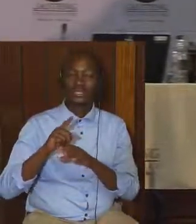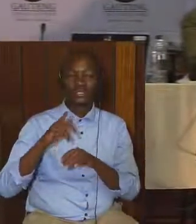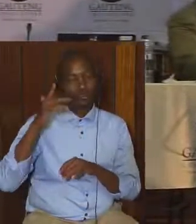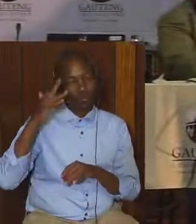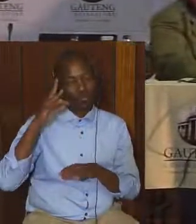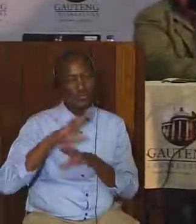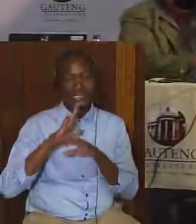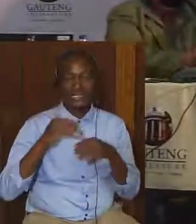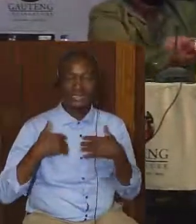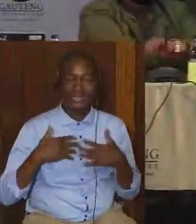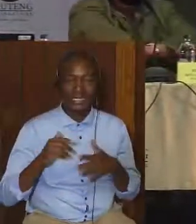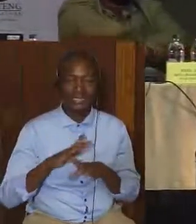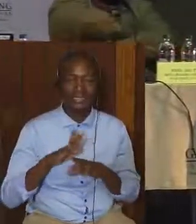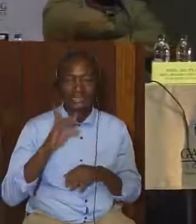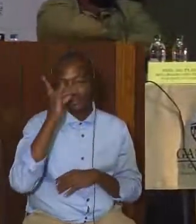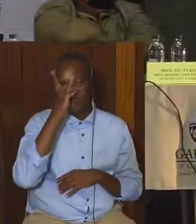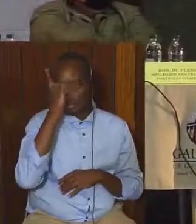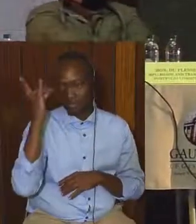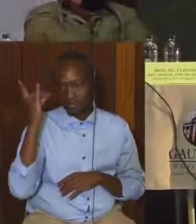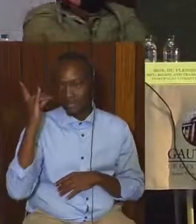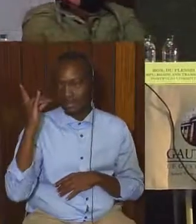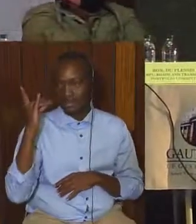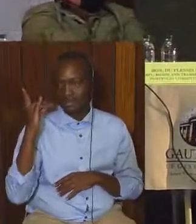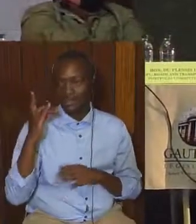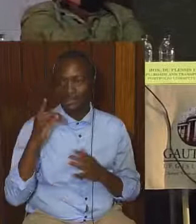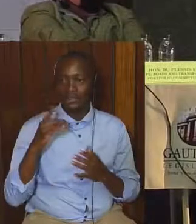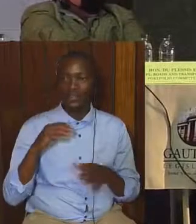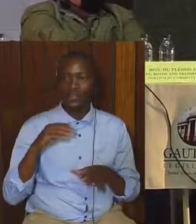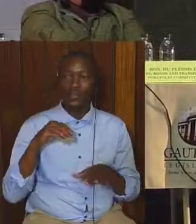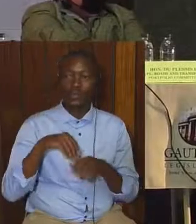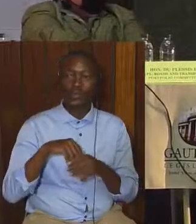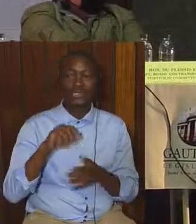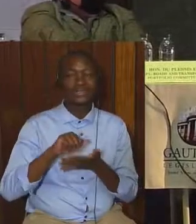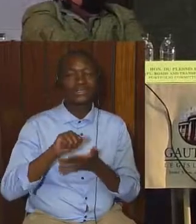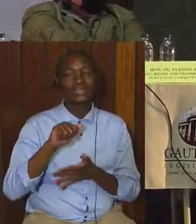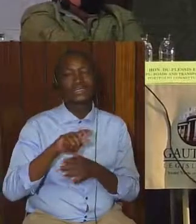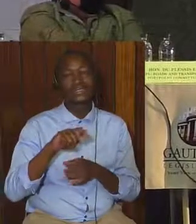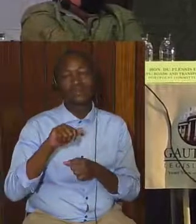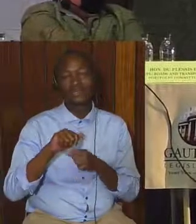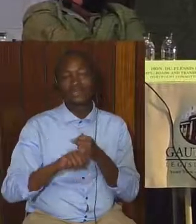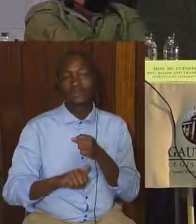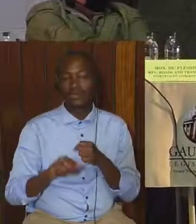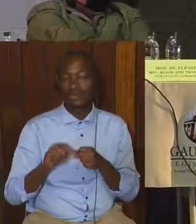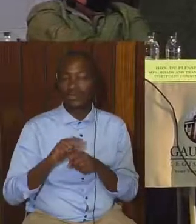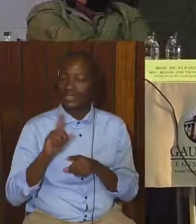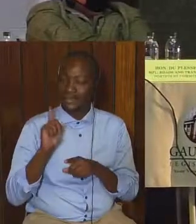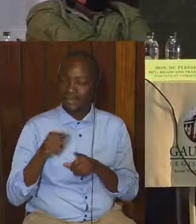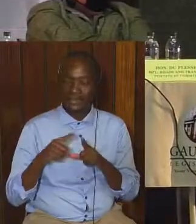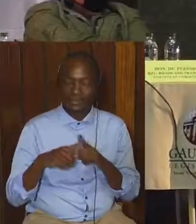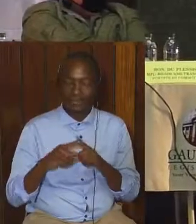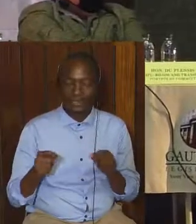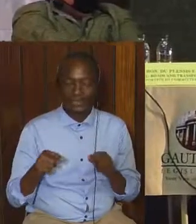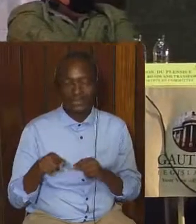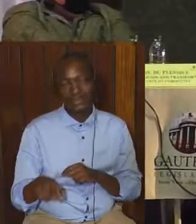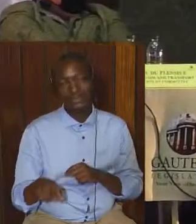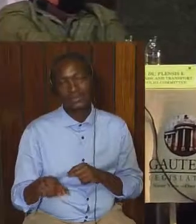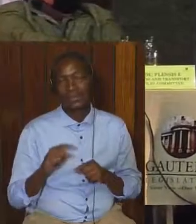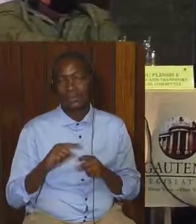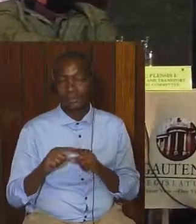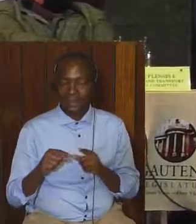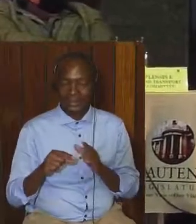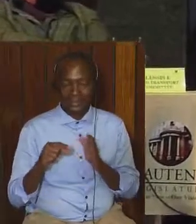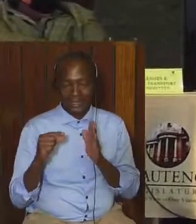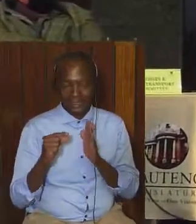March, and within 16 months period, they would have completed the project. But the due date